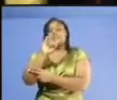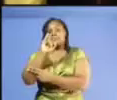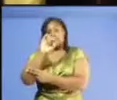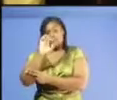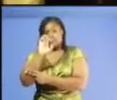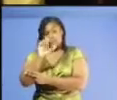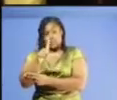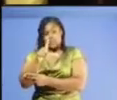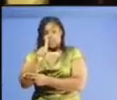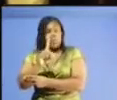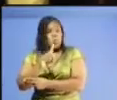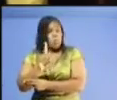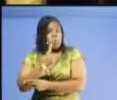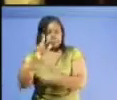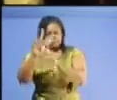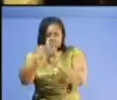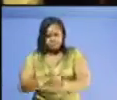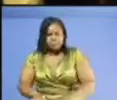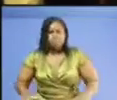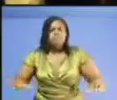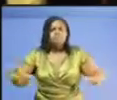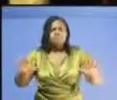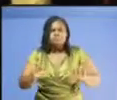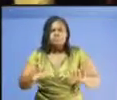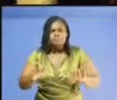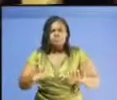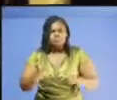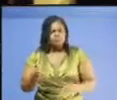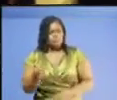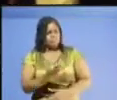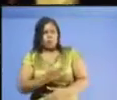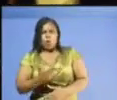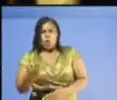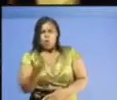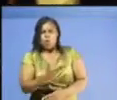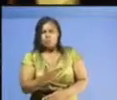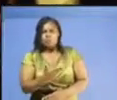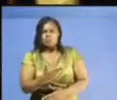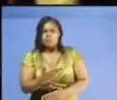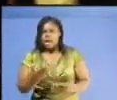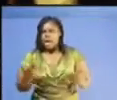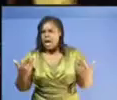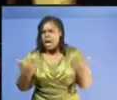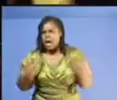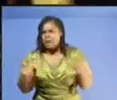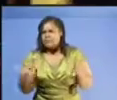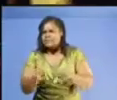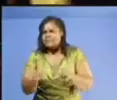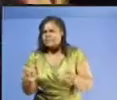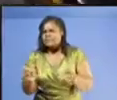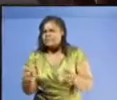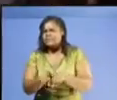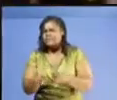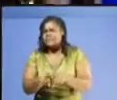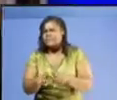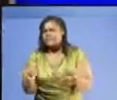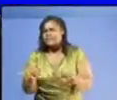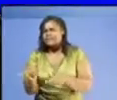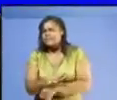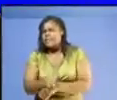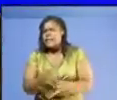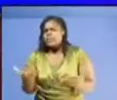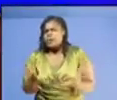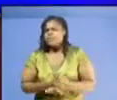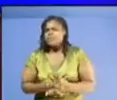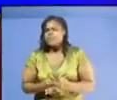and Daniel, what do they have in common? Preacher, why in the world would you talk to